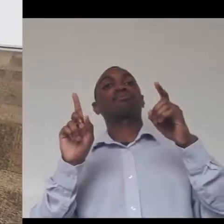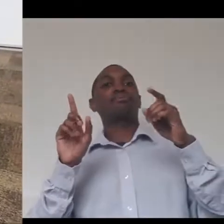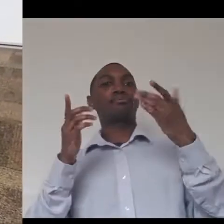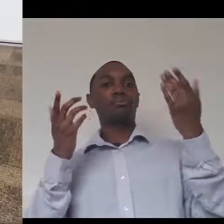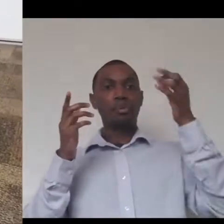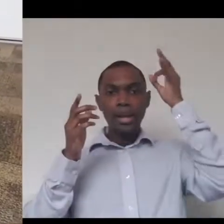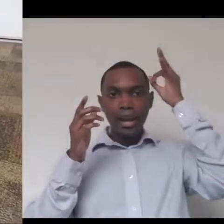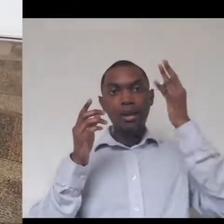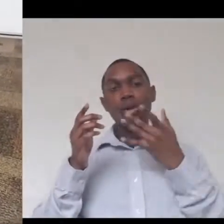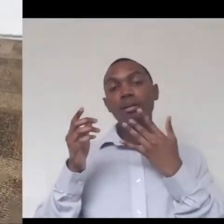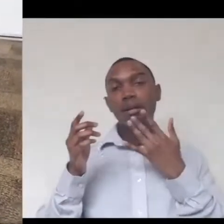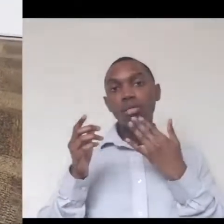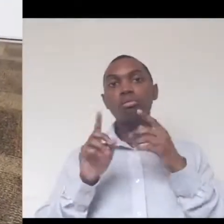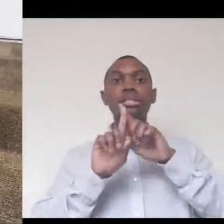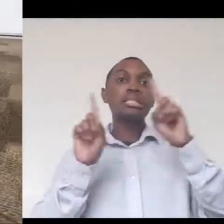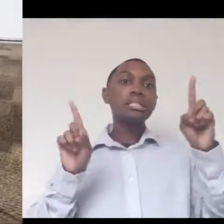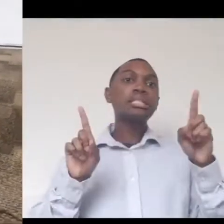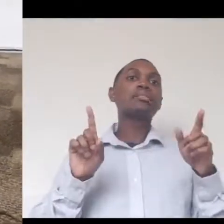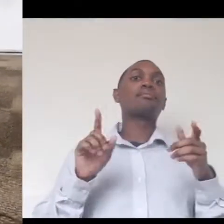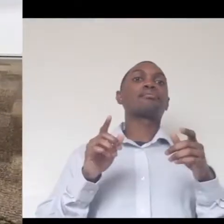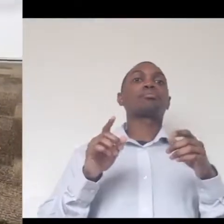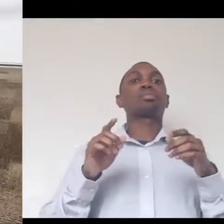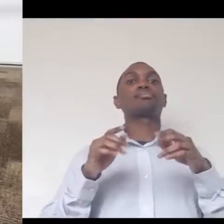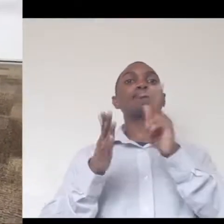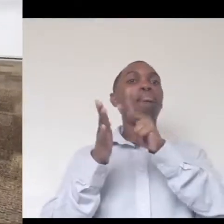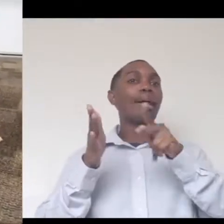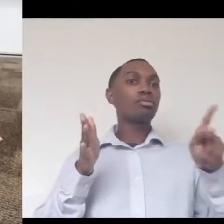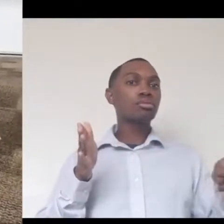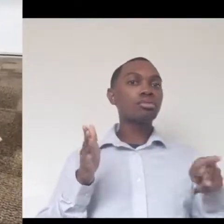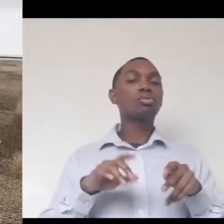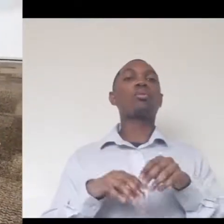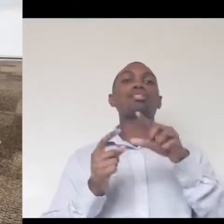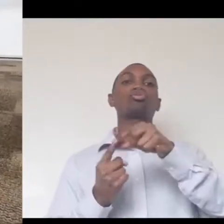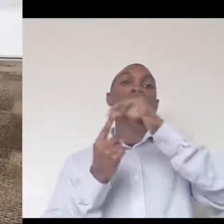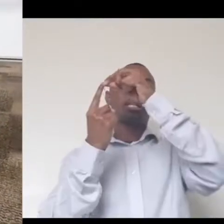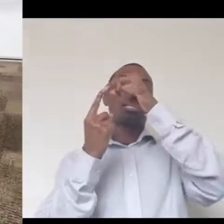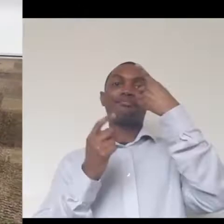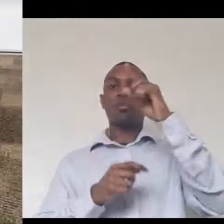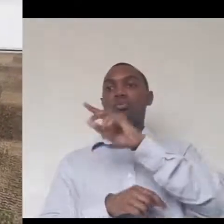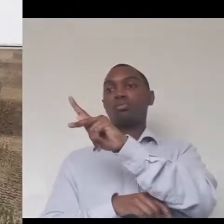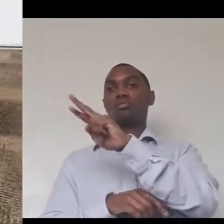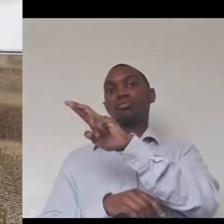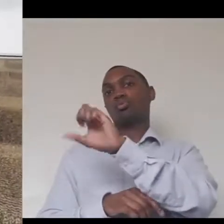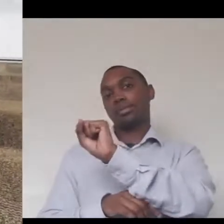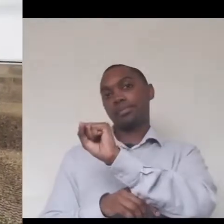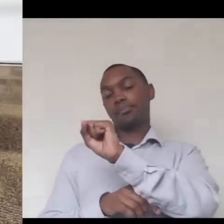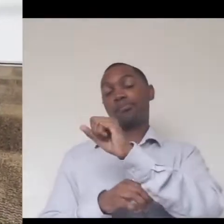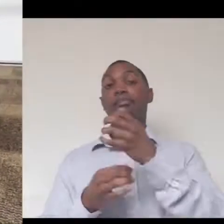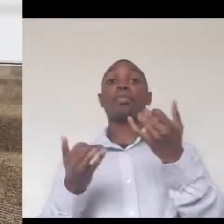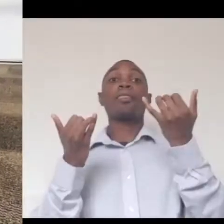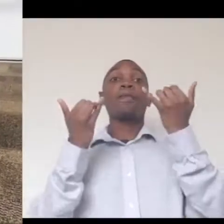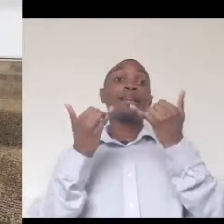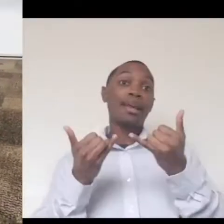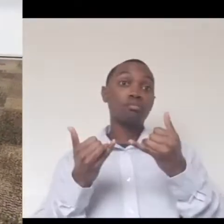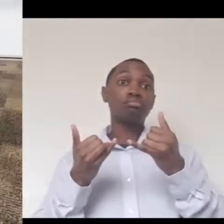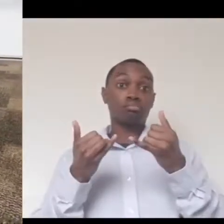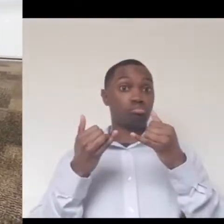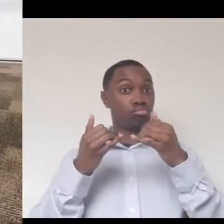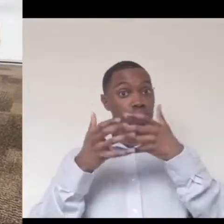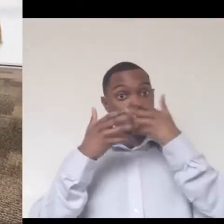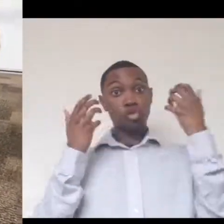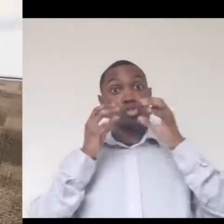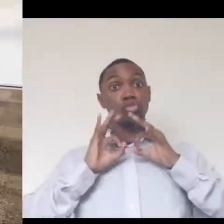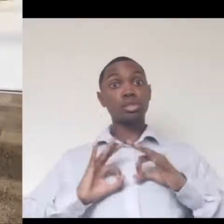and tail patterns. So that's just unique to Kris, that little white tip at the end of her tail. And cheetahs can swim. They